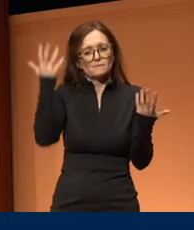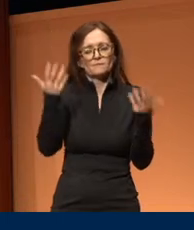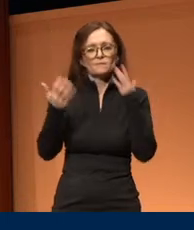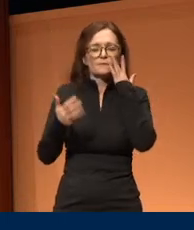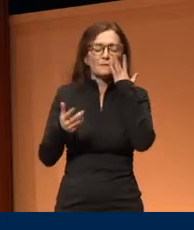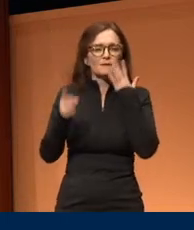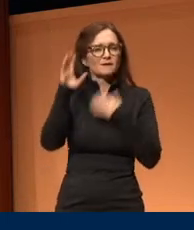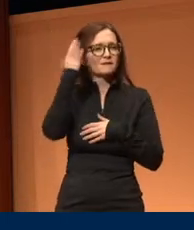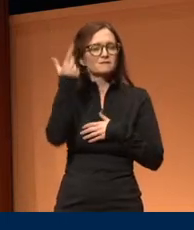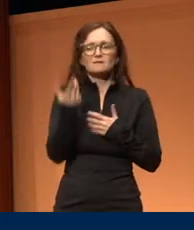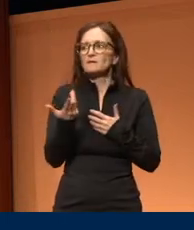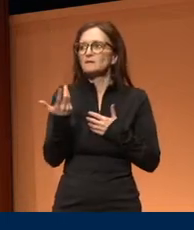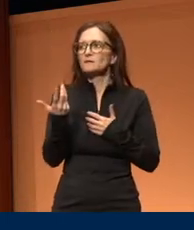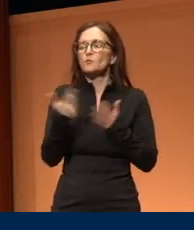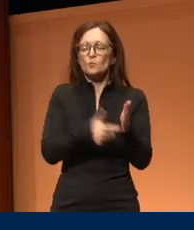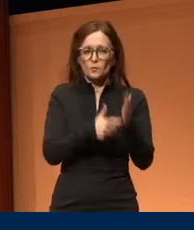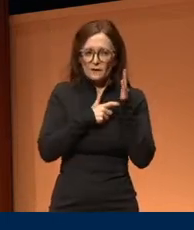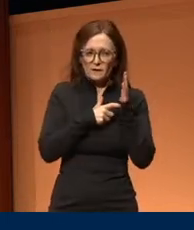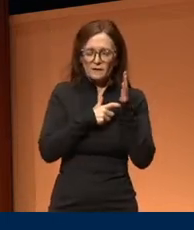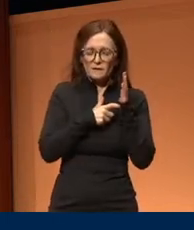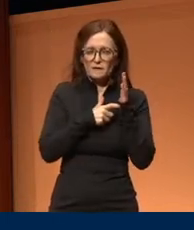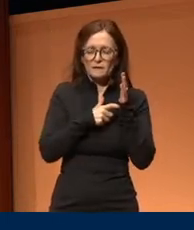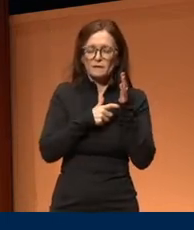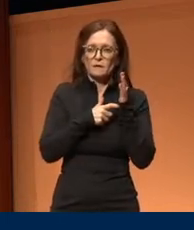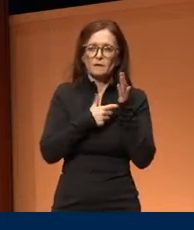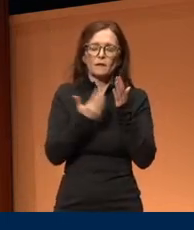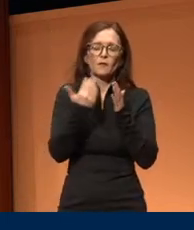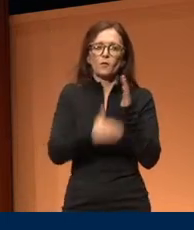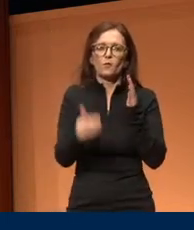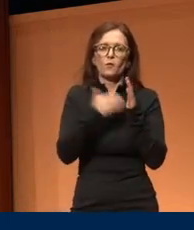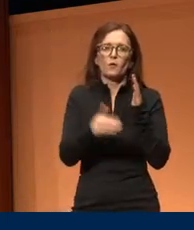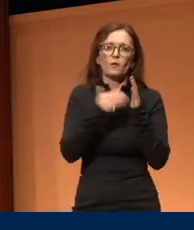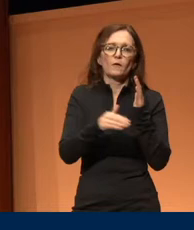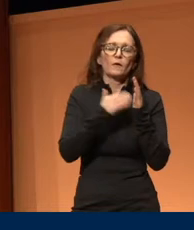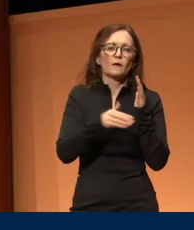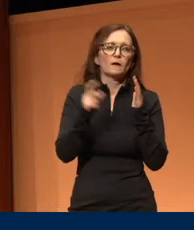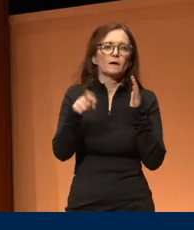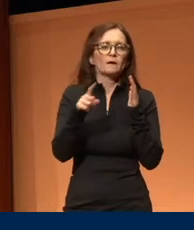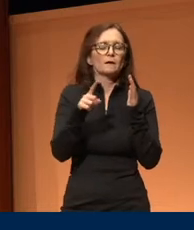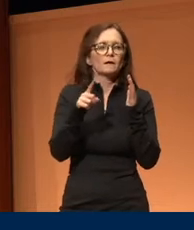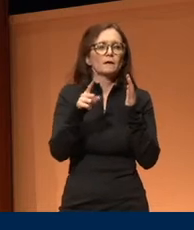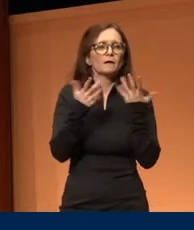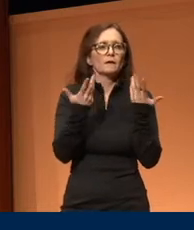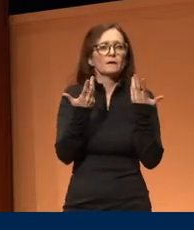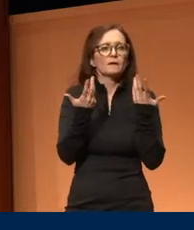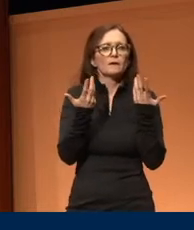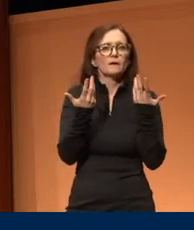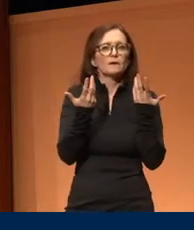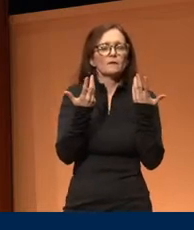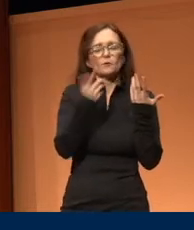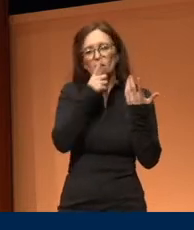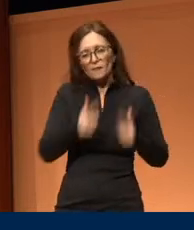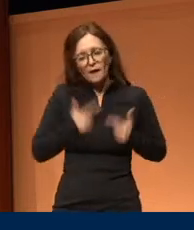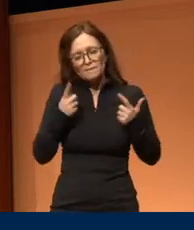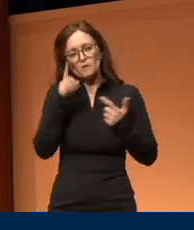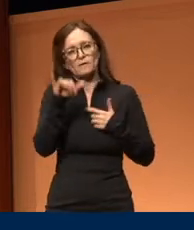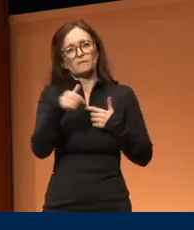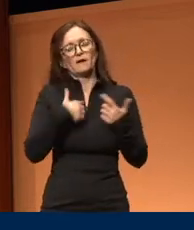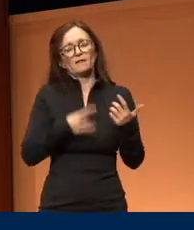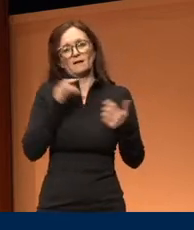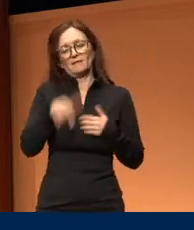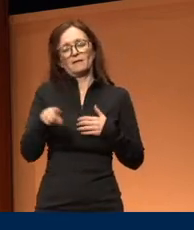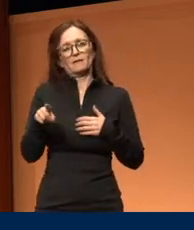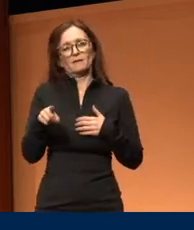It just seems, and it also requires that you're constantly participating in meetings. It's becoming your whole life. What I like about